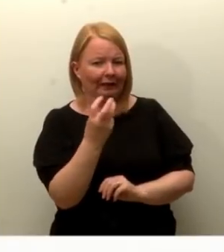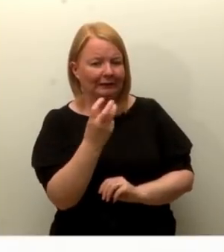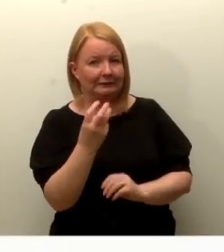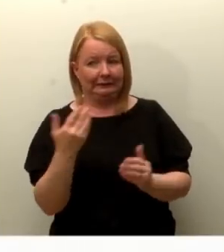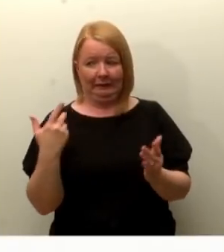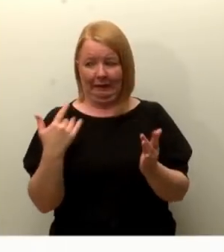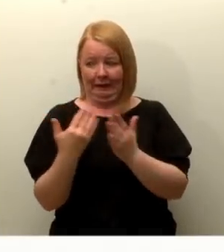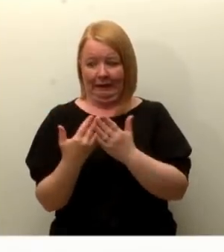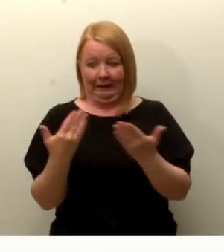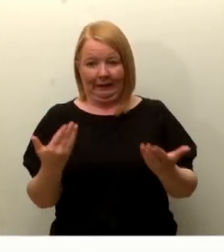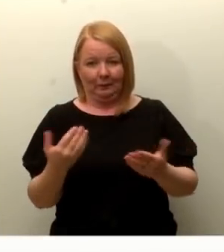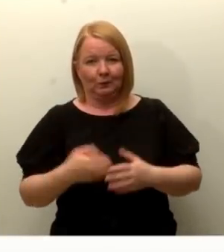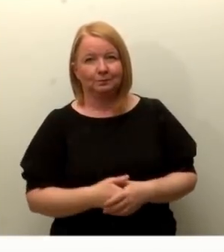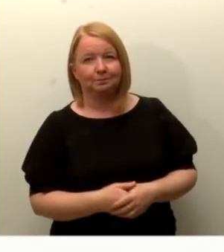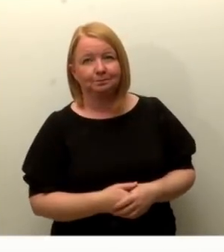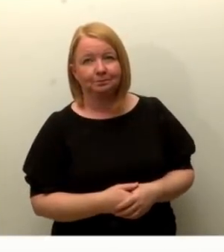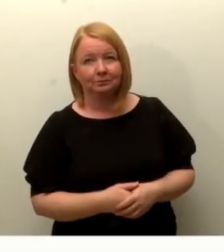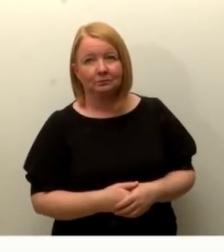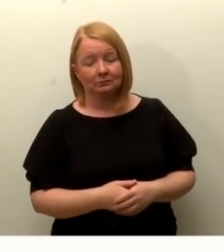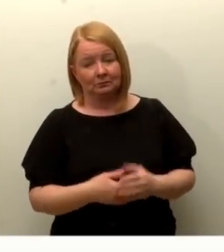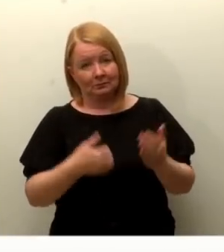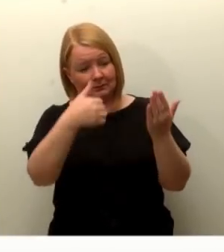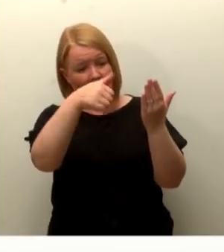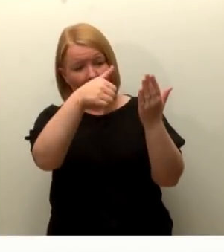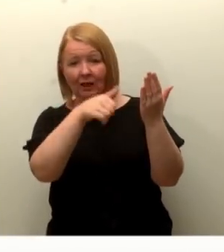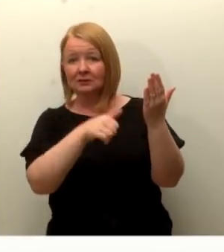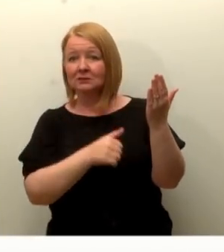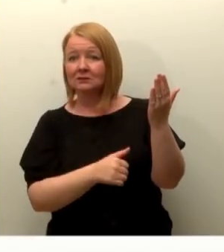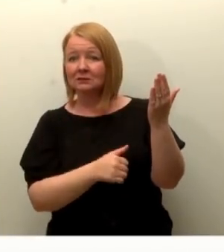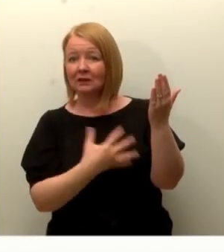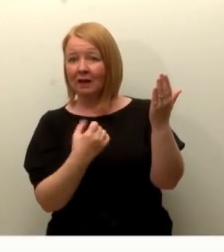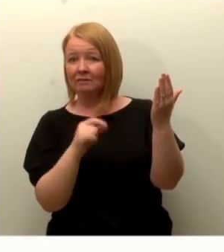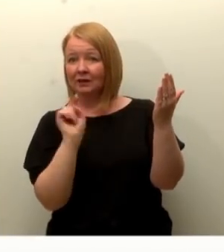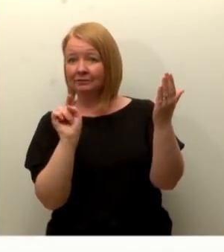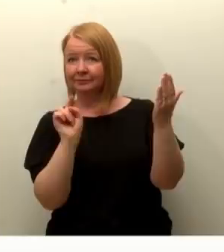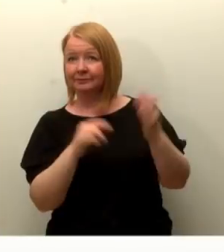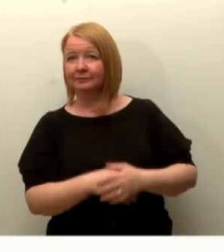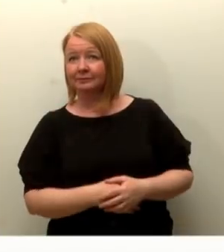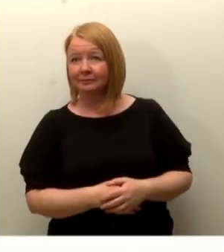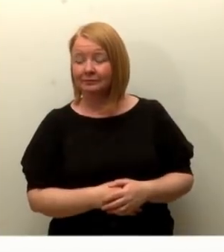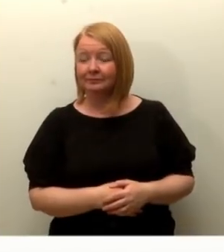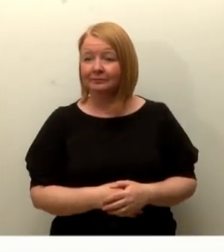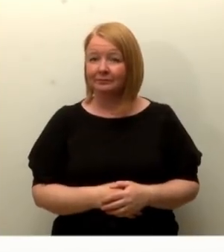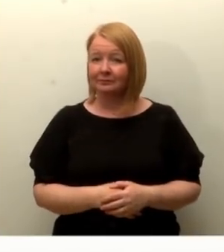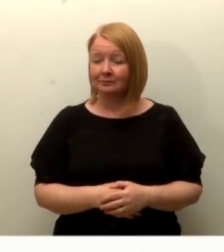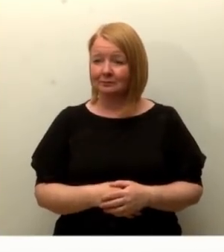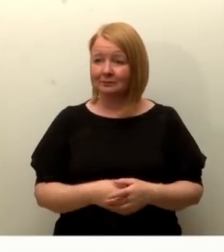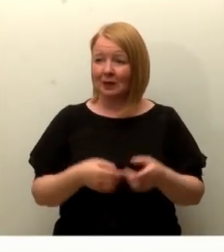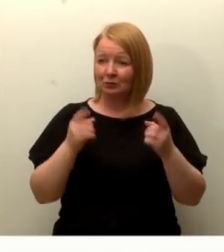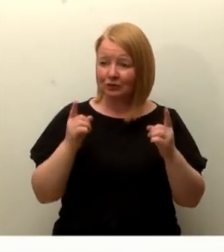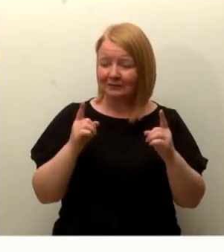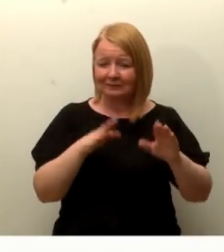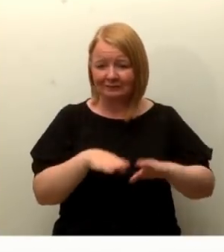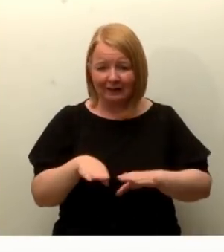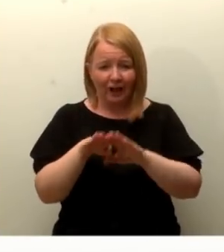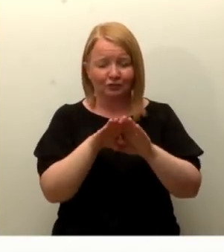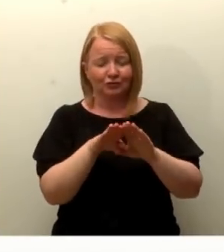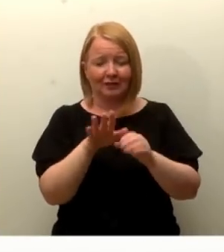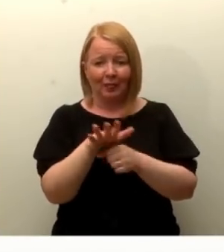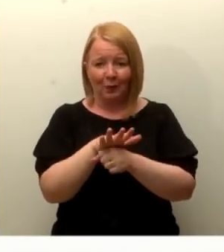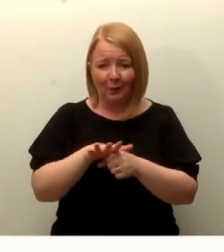now. It's a long list, and president of many societies nationally, locally,